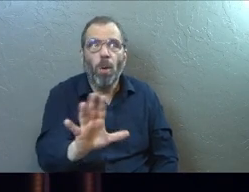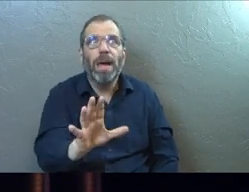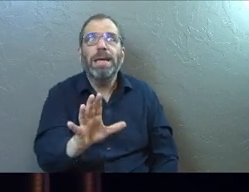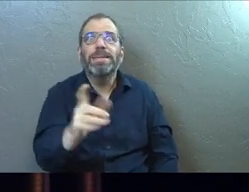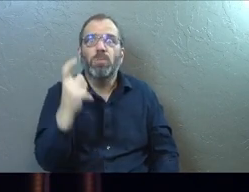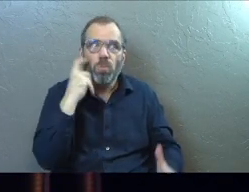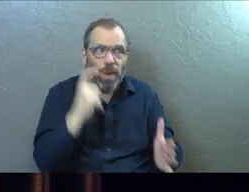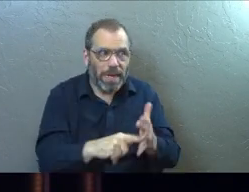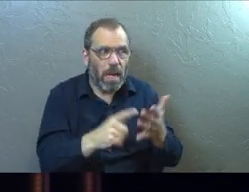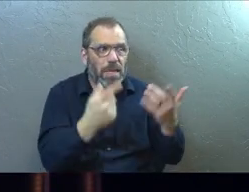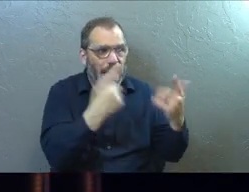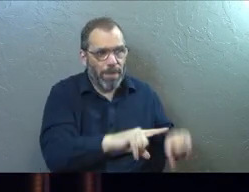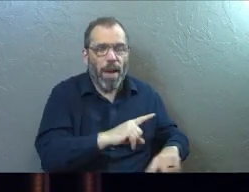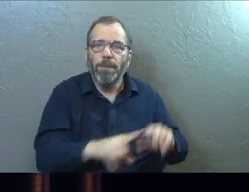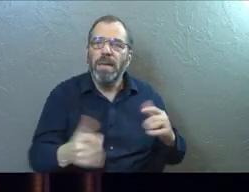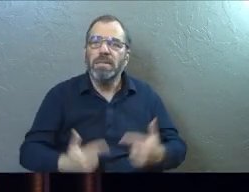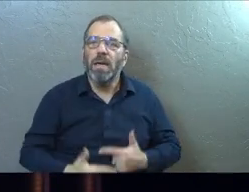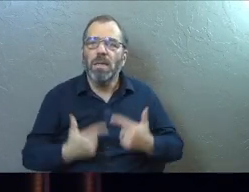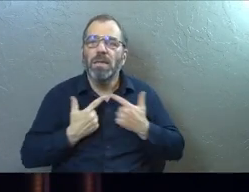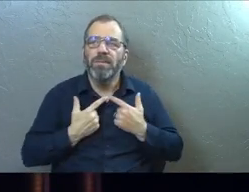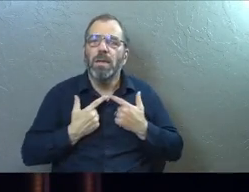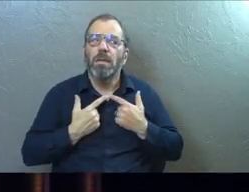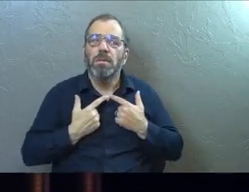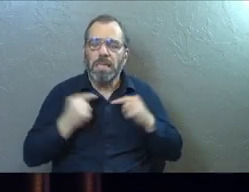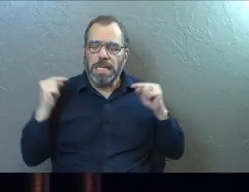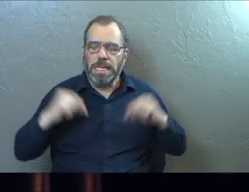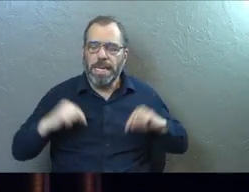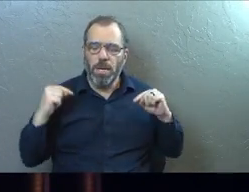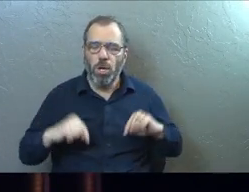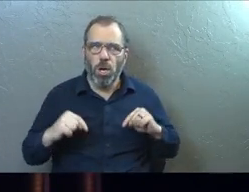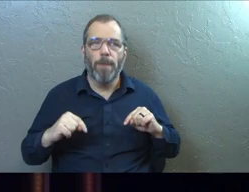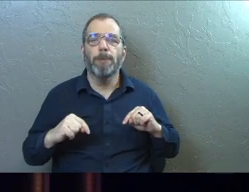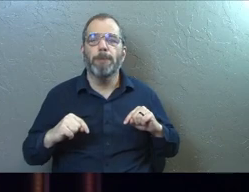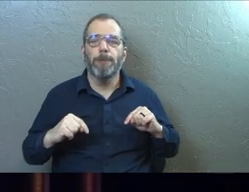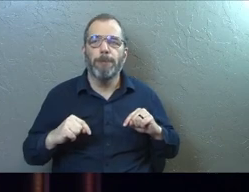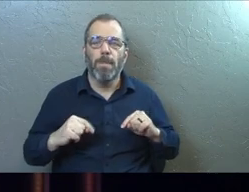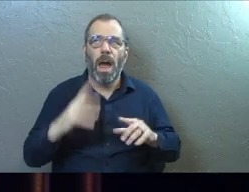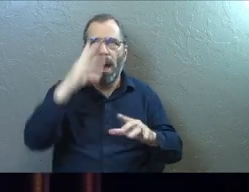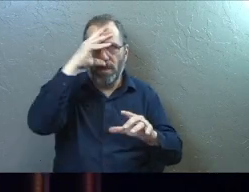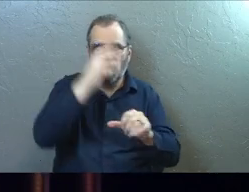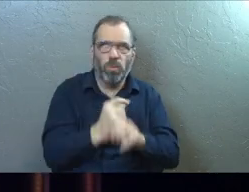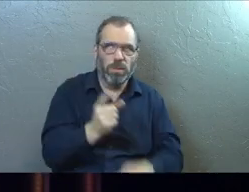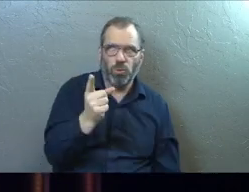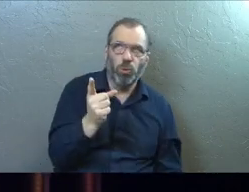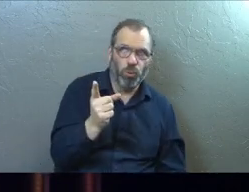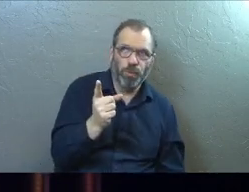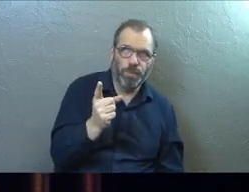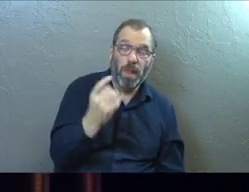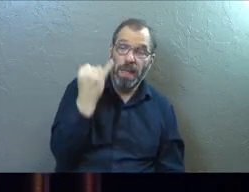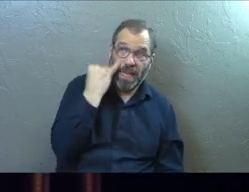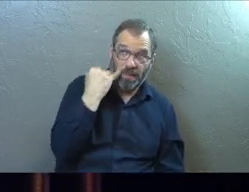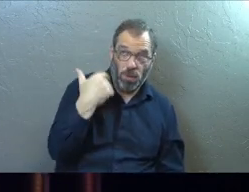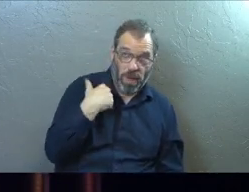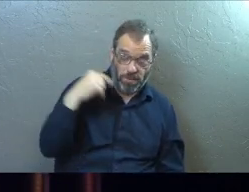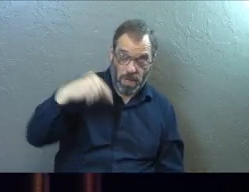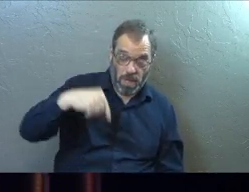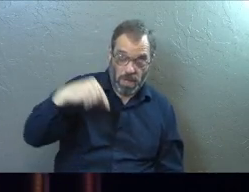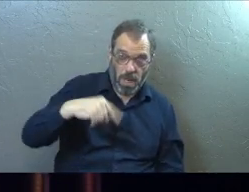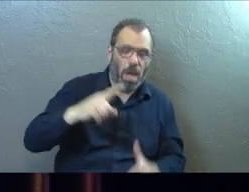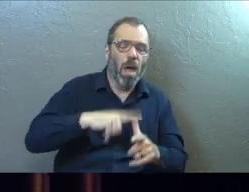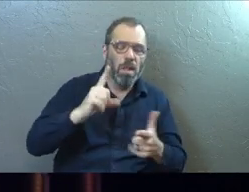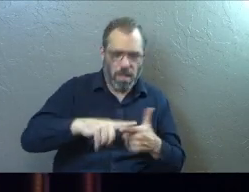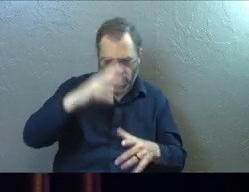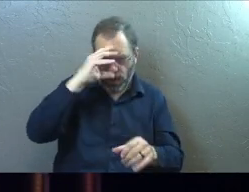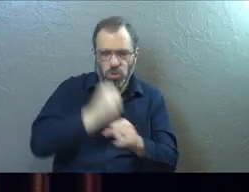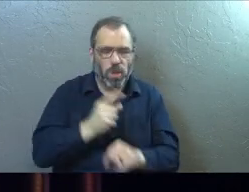much recognizing all of those things, but still living in that place right here that I think goes, but I trust you. And if you've got me here, then I